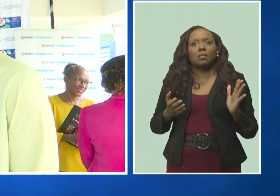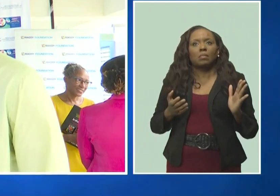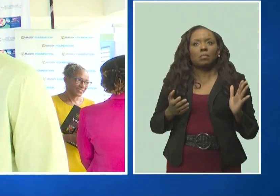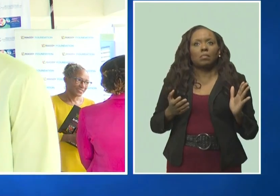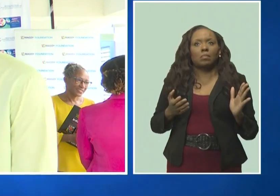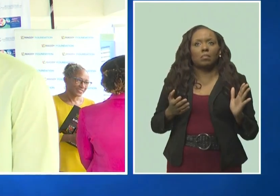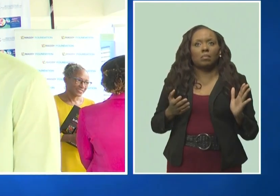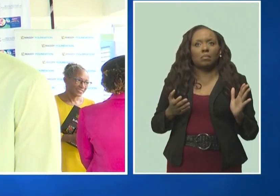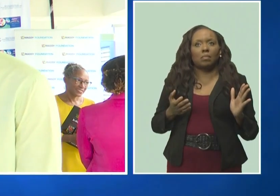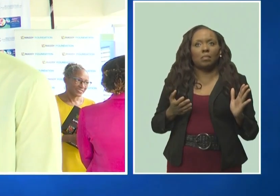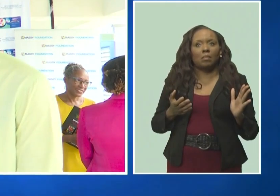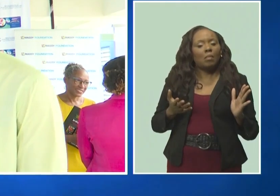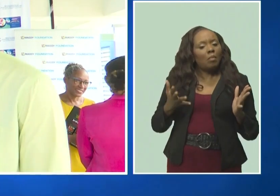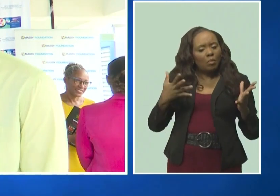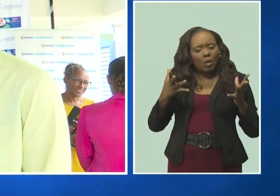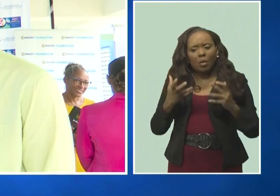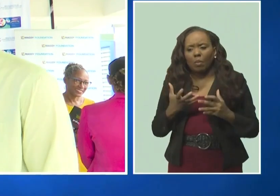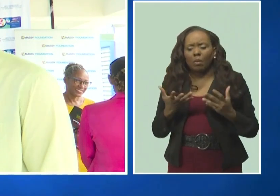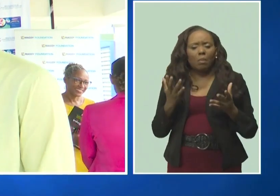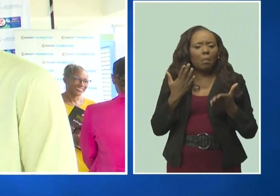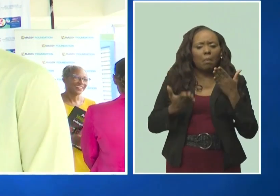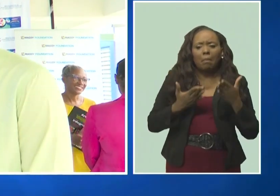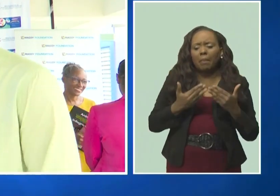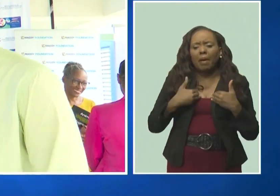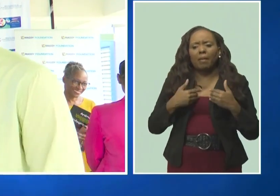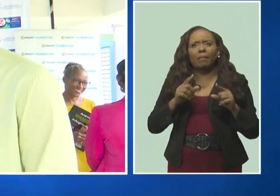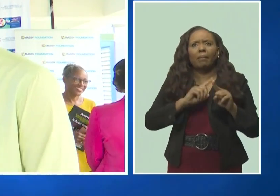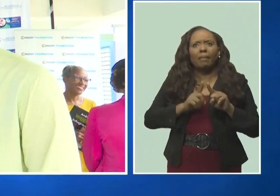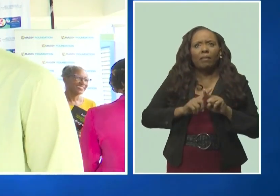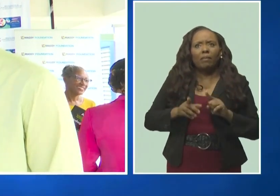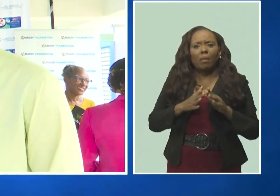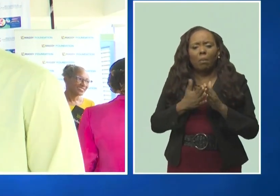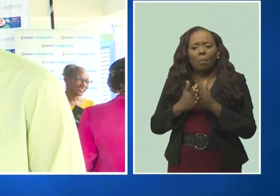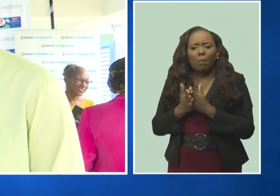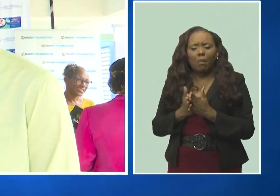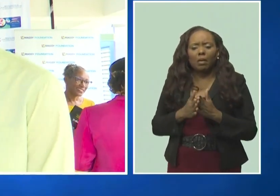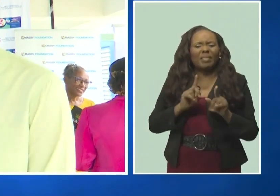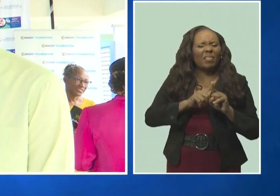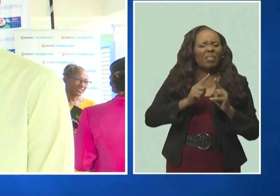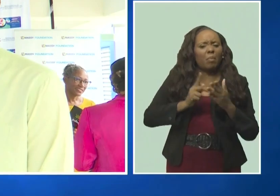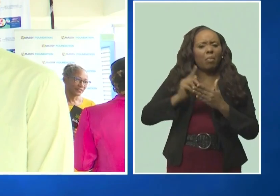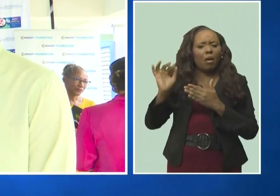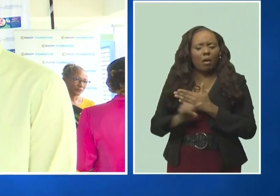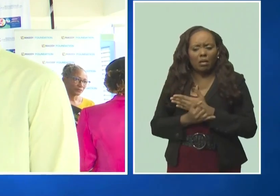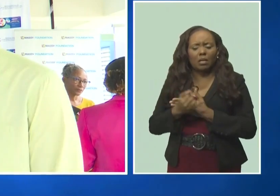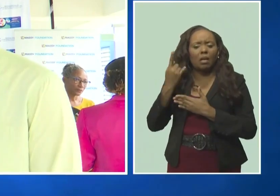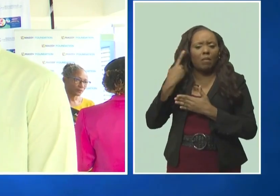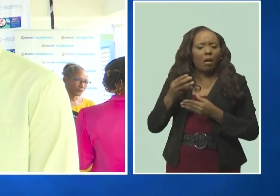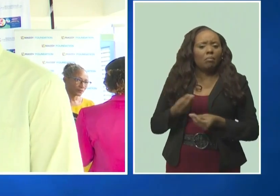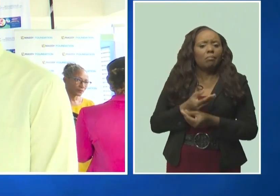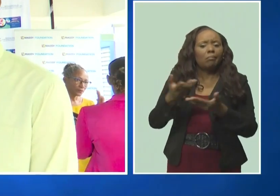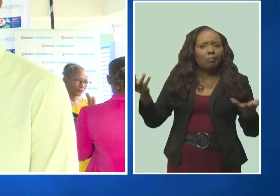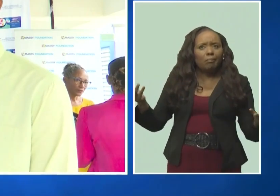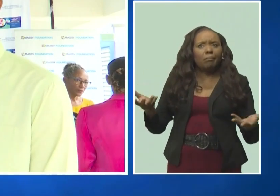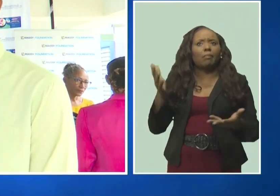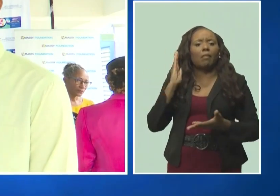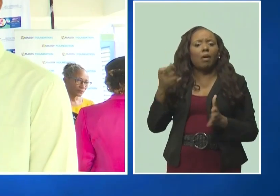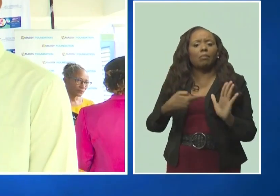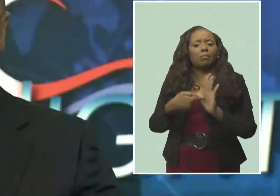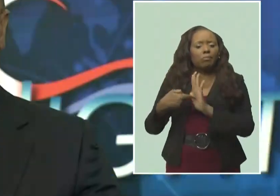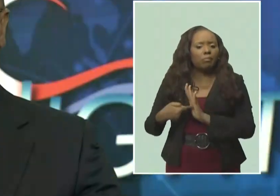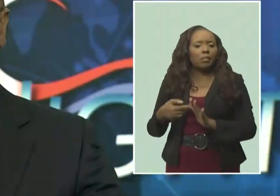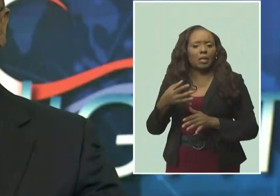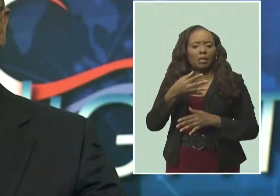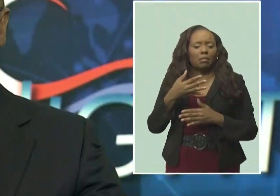do medicine, you can do observe in the doctor's office. So we have still in outlining a few projects, plans, which we will execute in coming